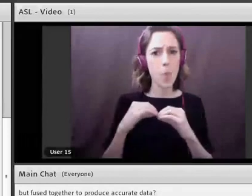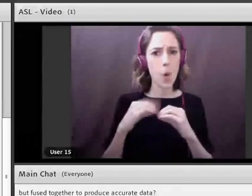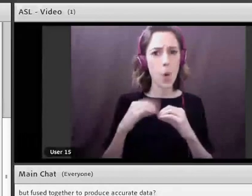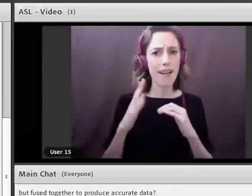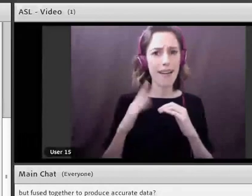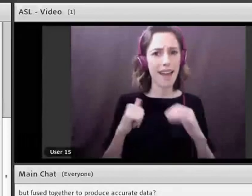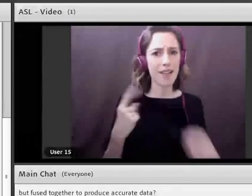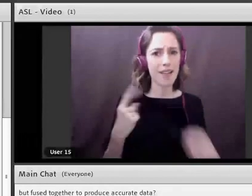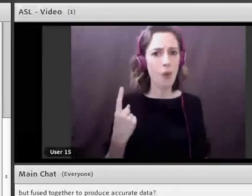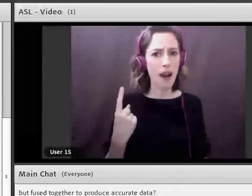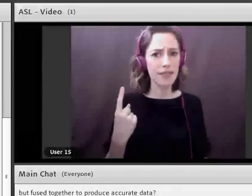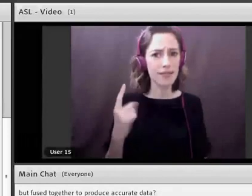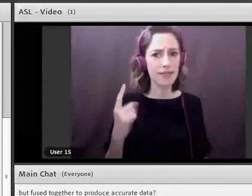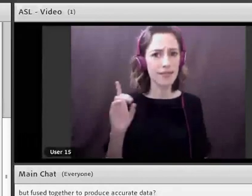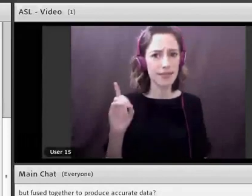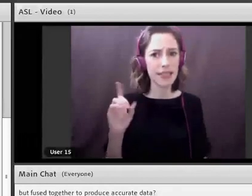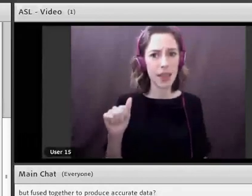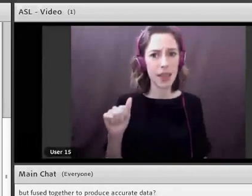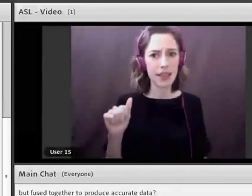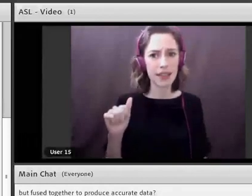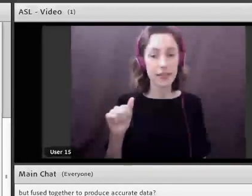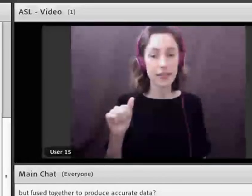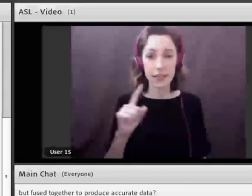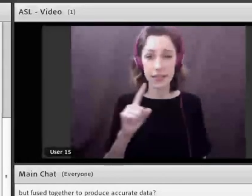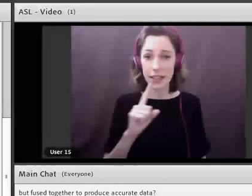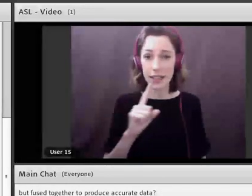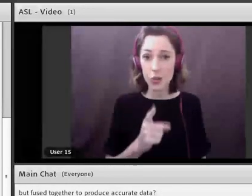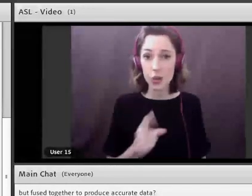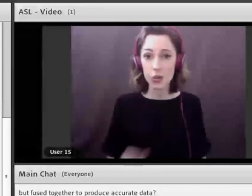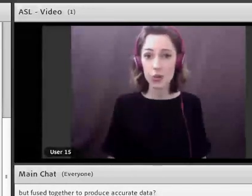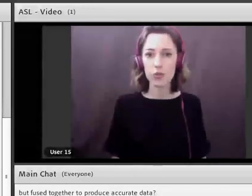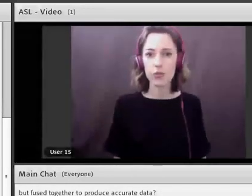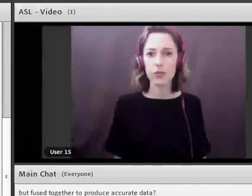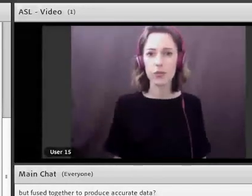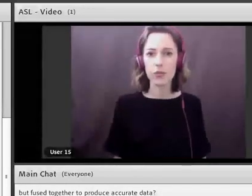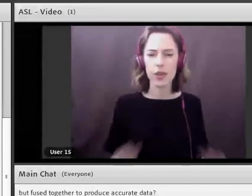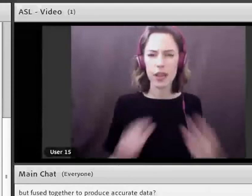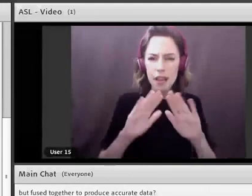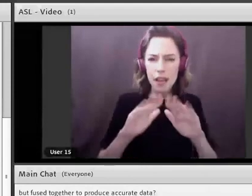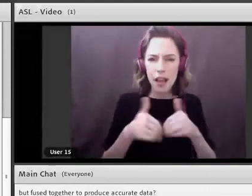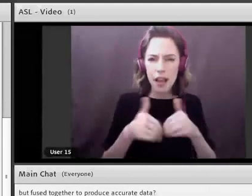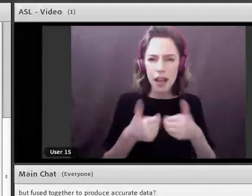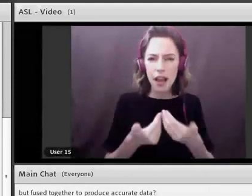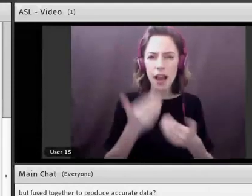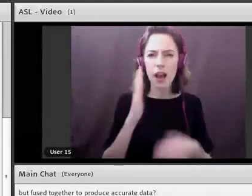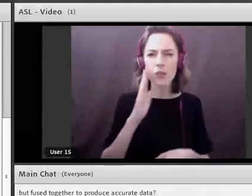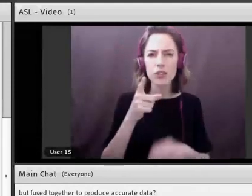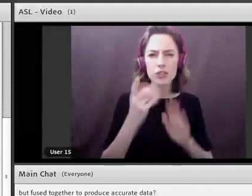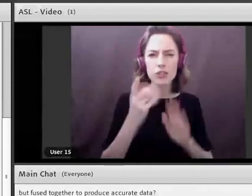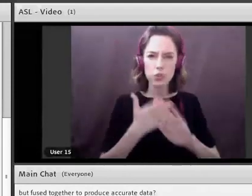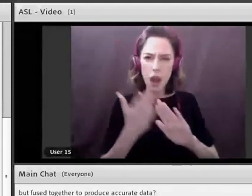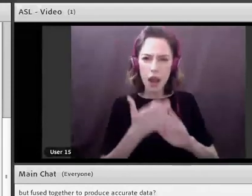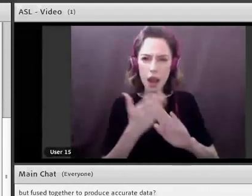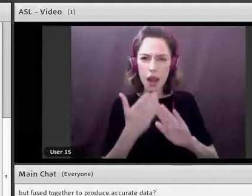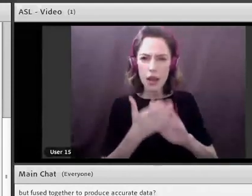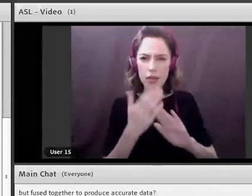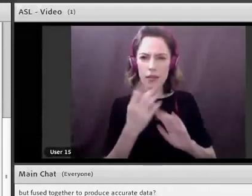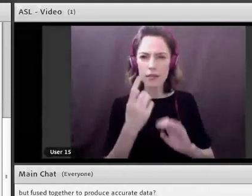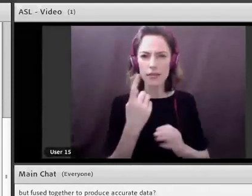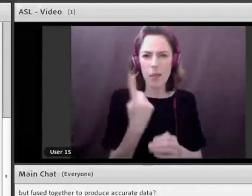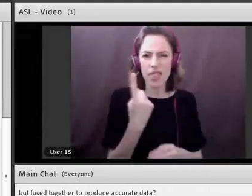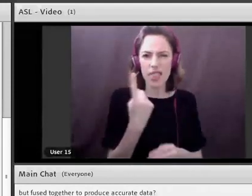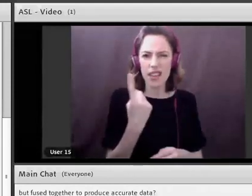I just don't know how you would run something where you pick out only some disabilities to screen for